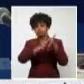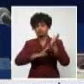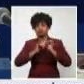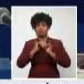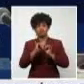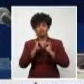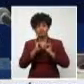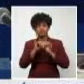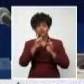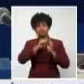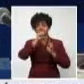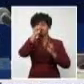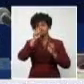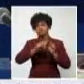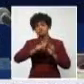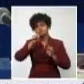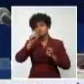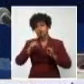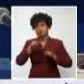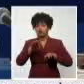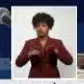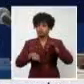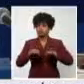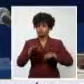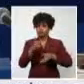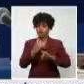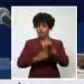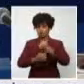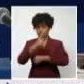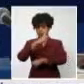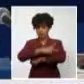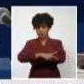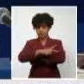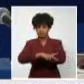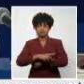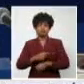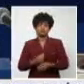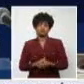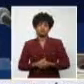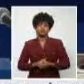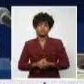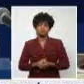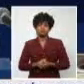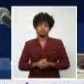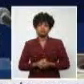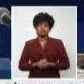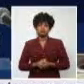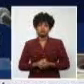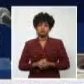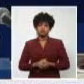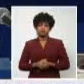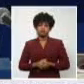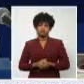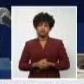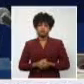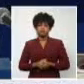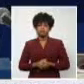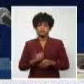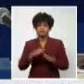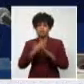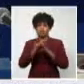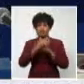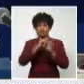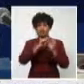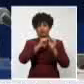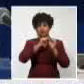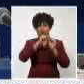the graphs on the curves and the behavior of the epidemic in some countries in